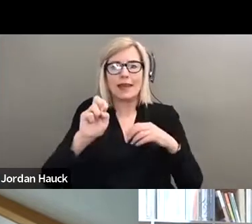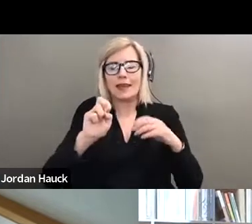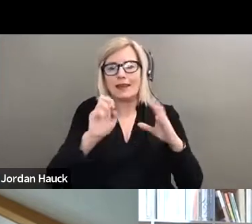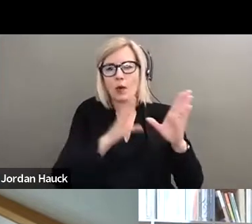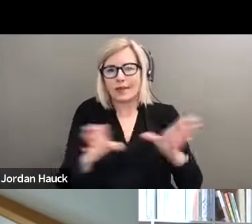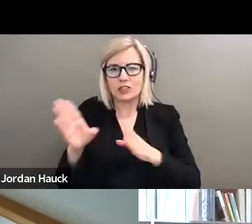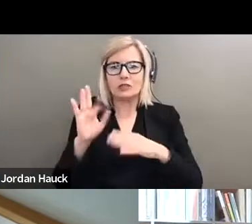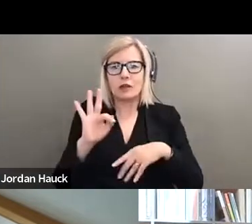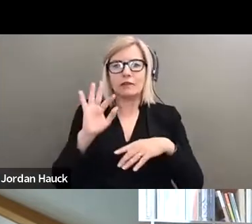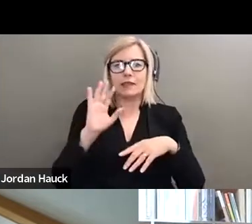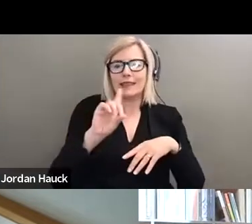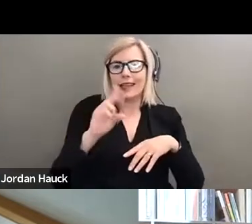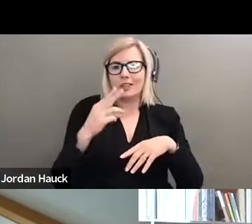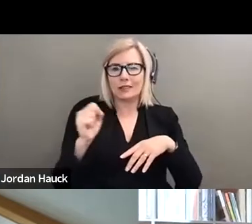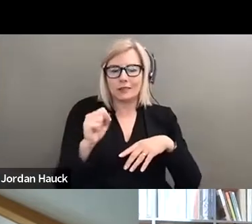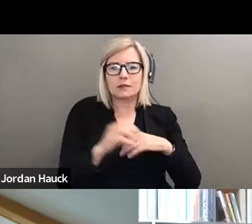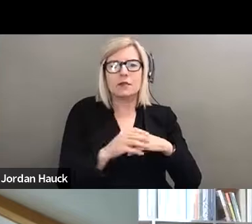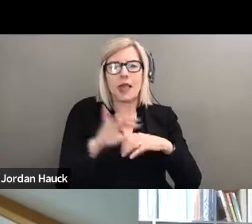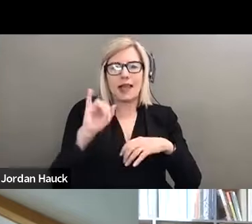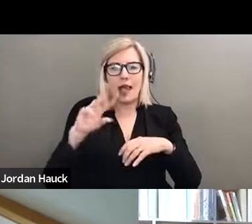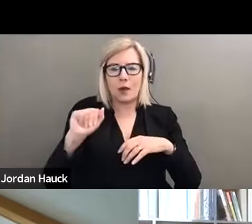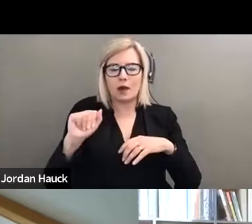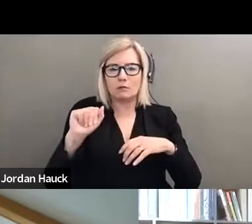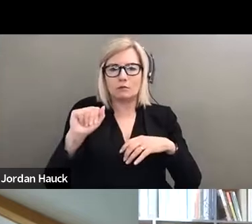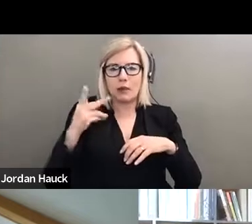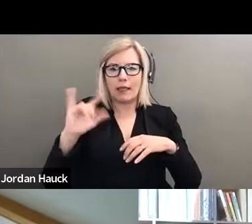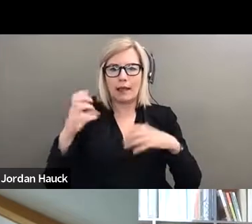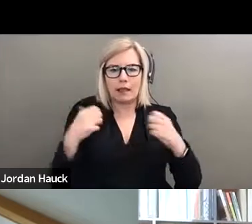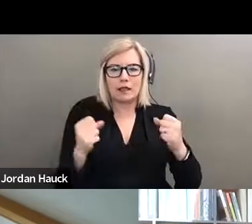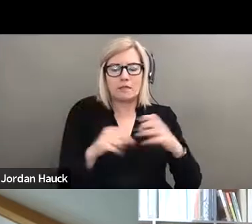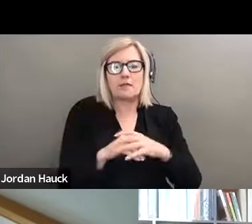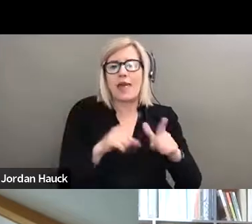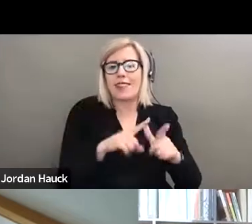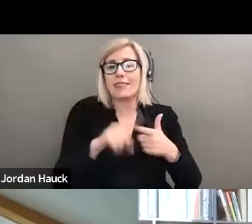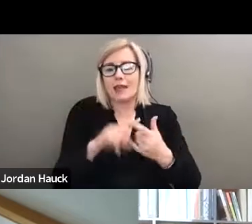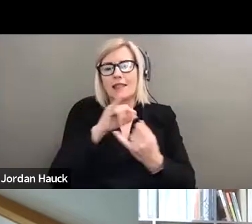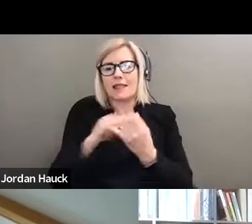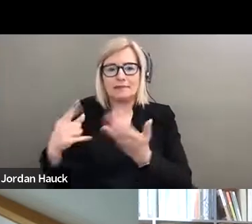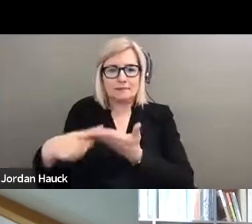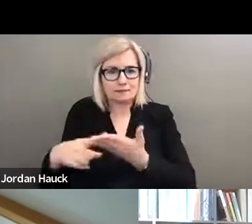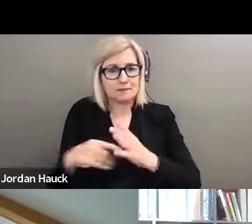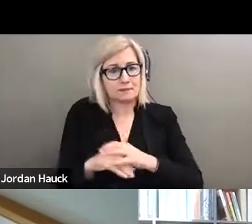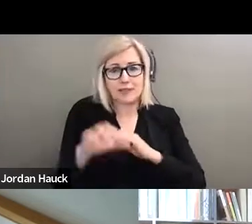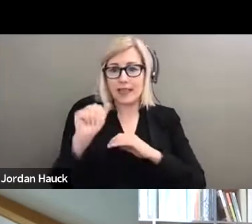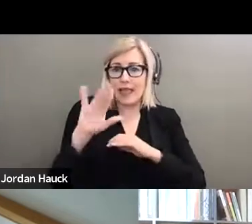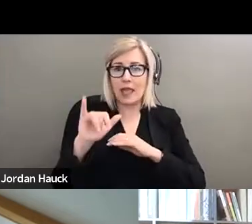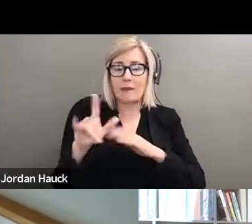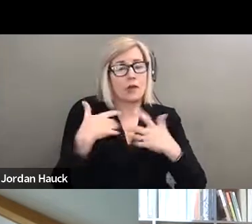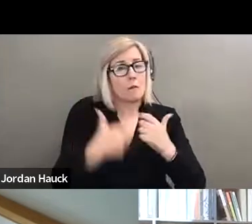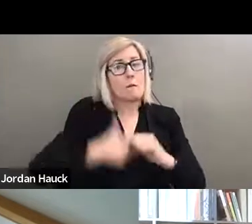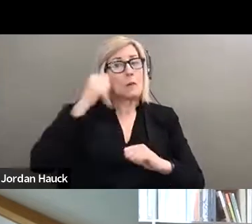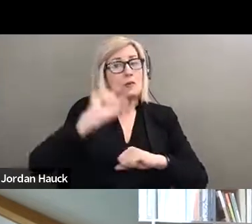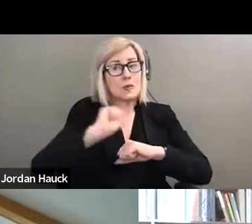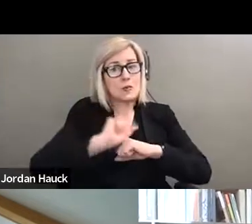Health. Really high view, not too many details on that, and then again have a discussion. So Amy, you have a lion's share of the work